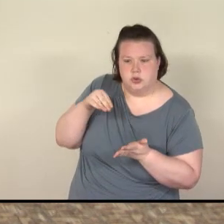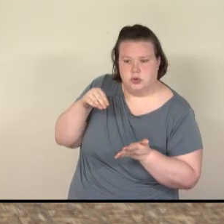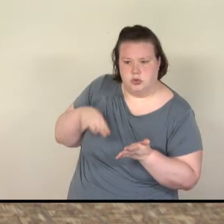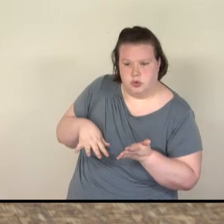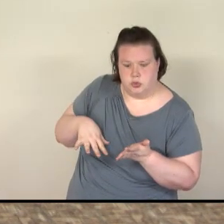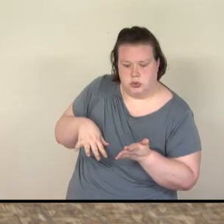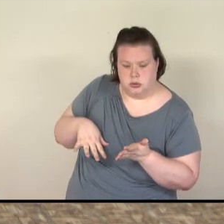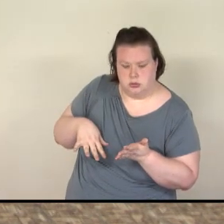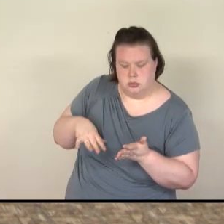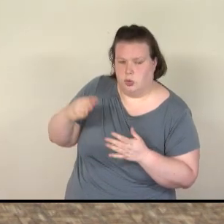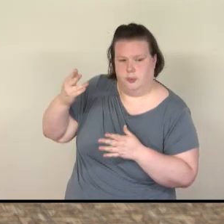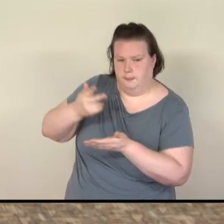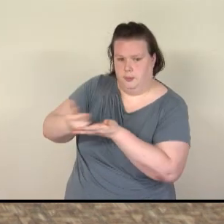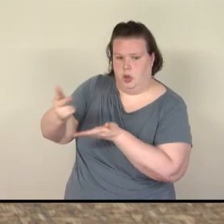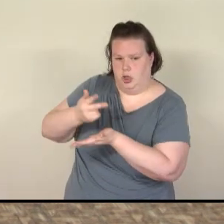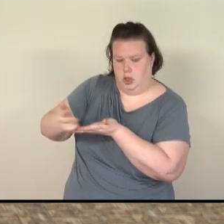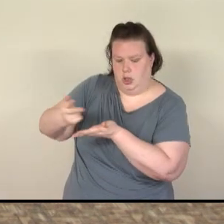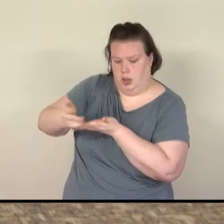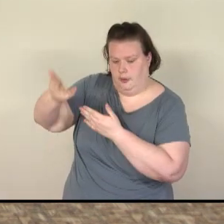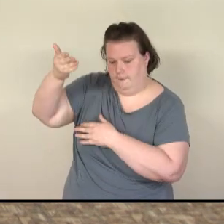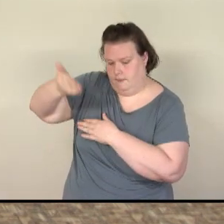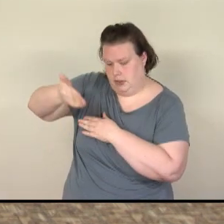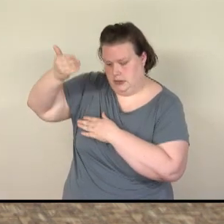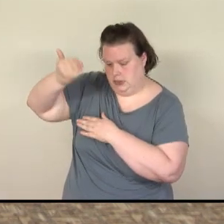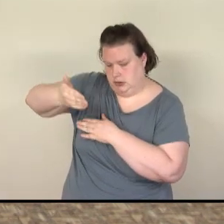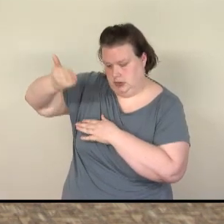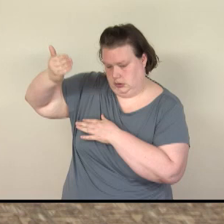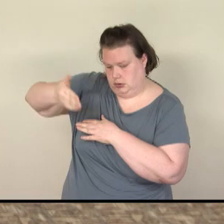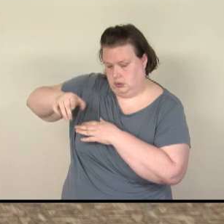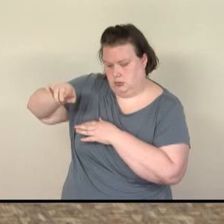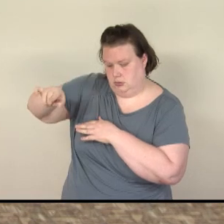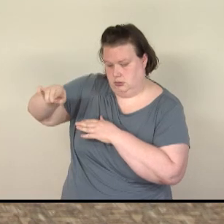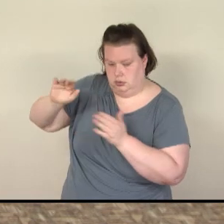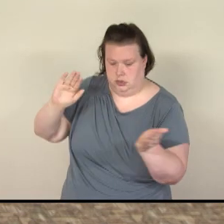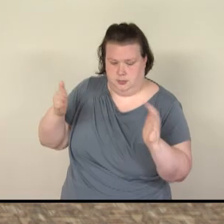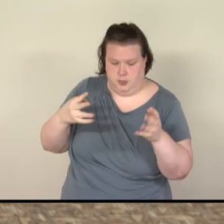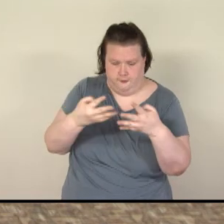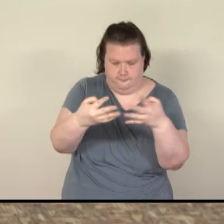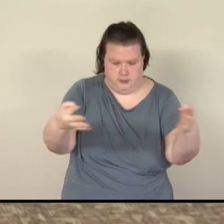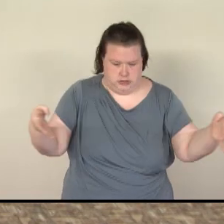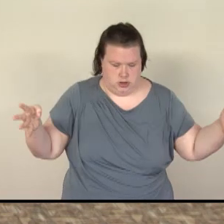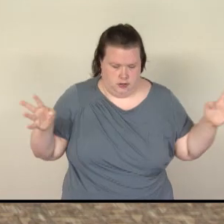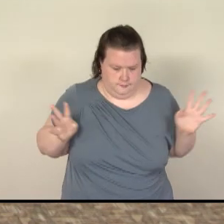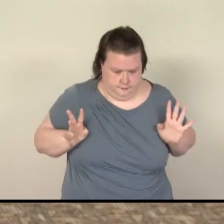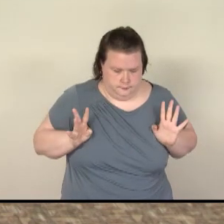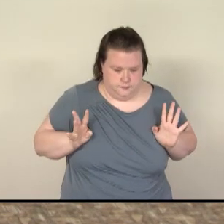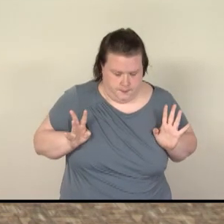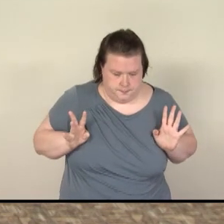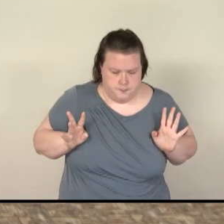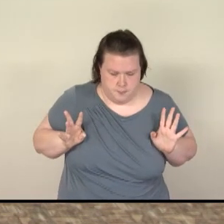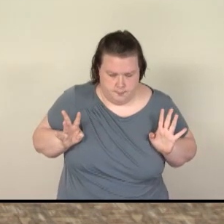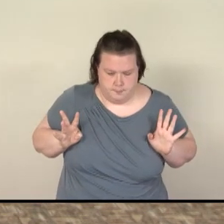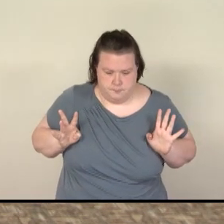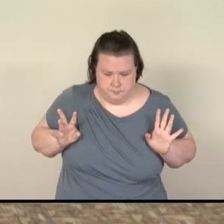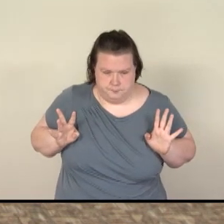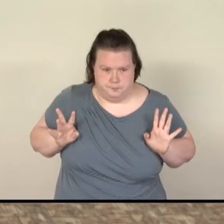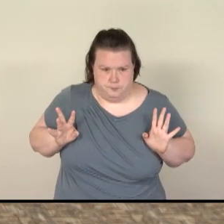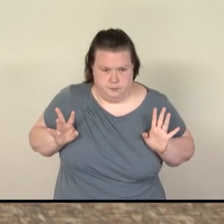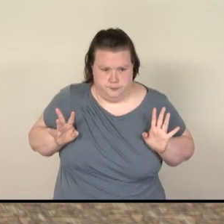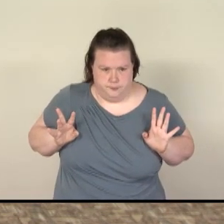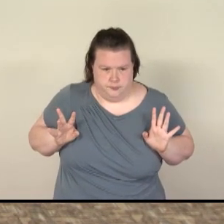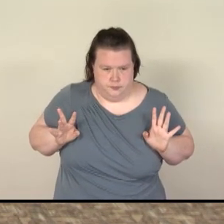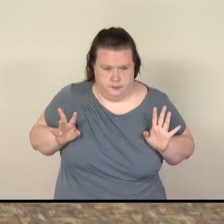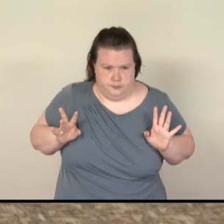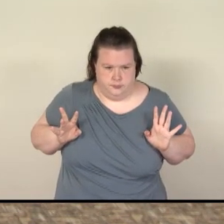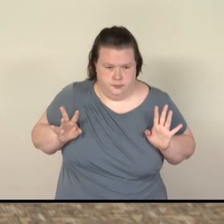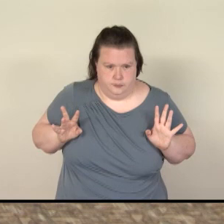Parking lot facing portion versus what you could fence off, knowing that we will glaze